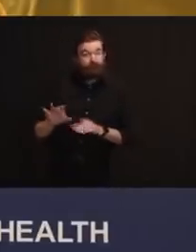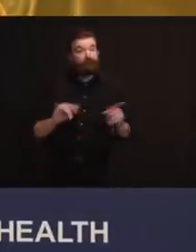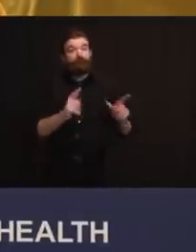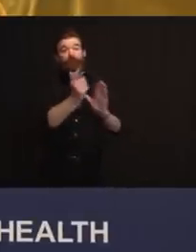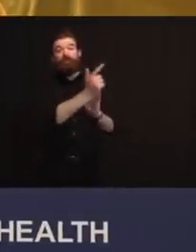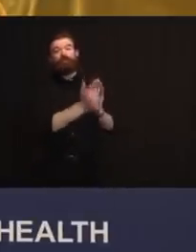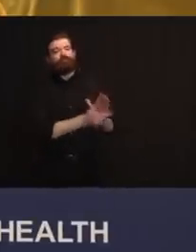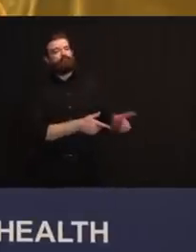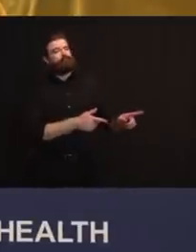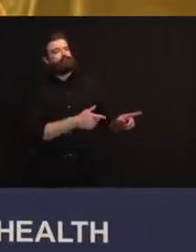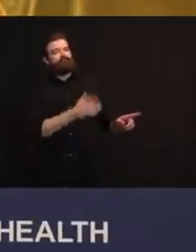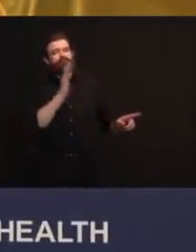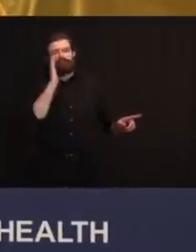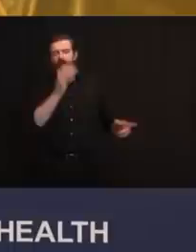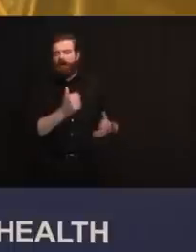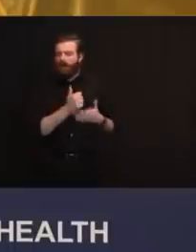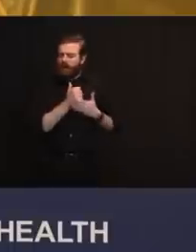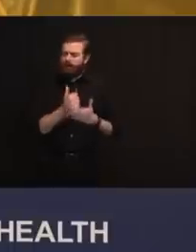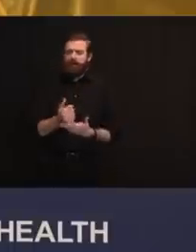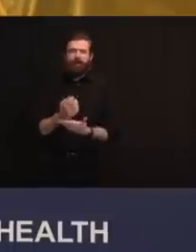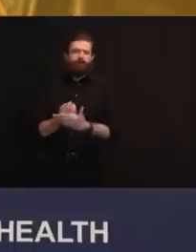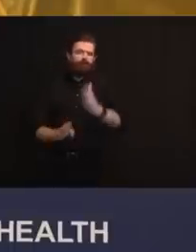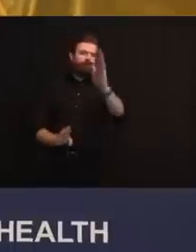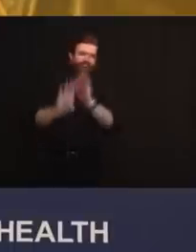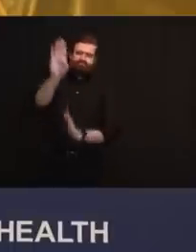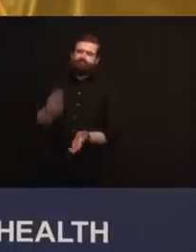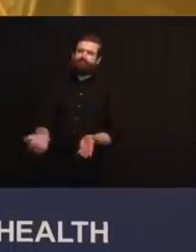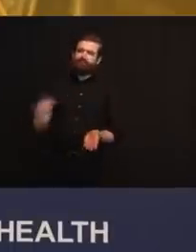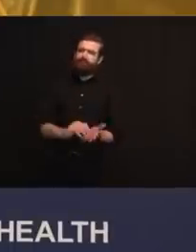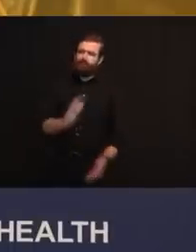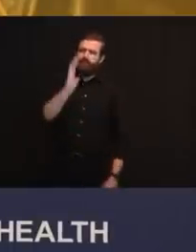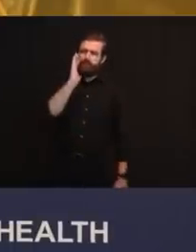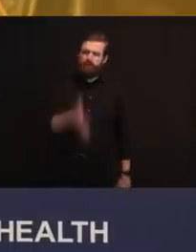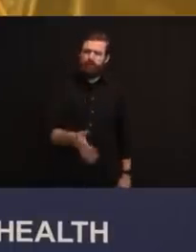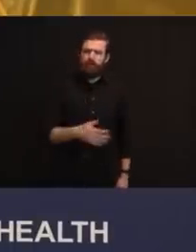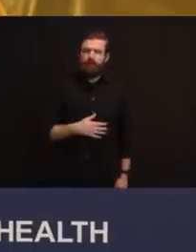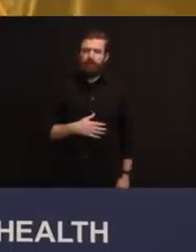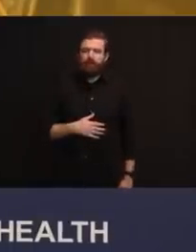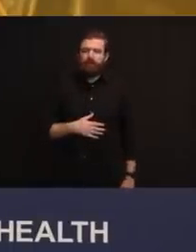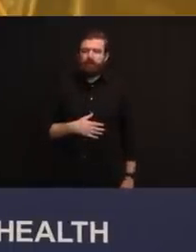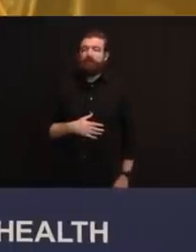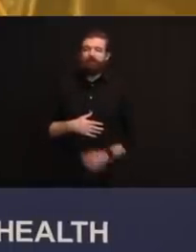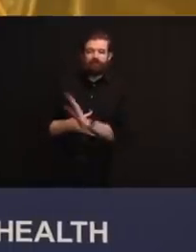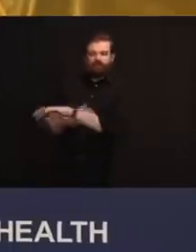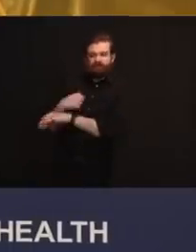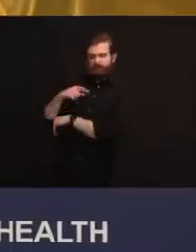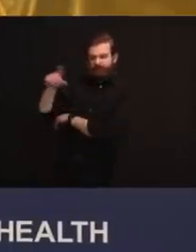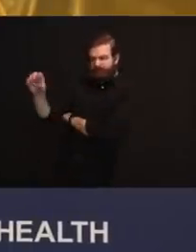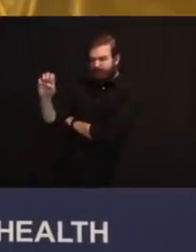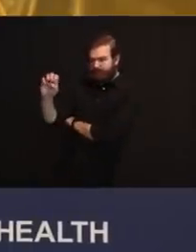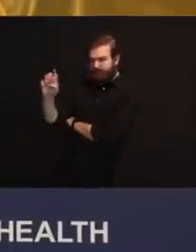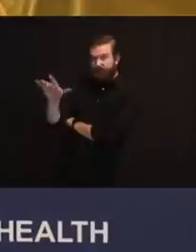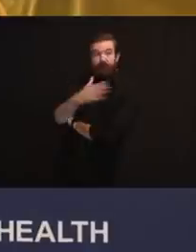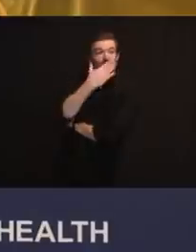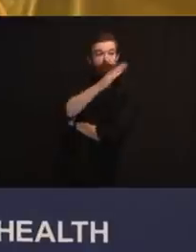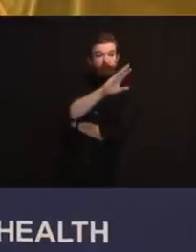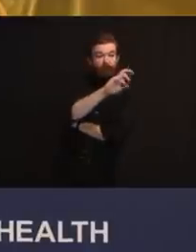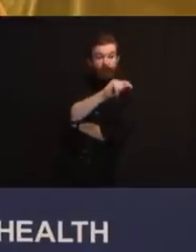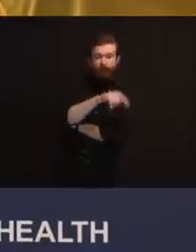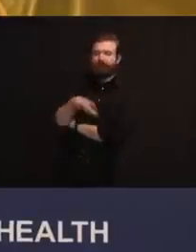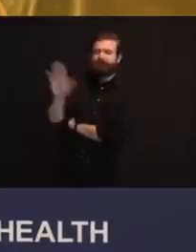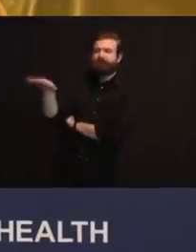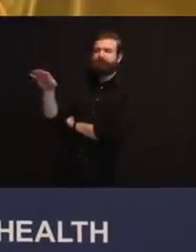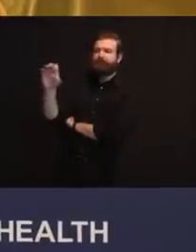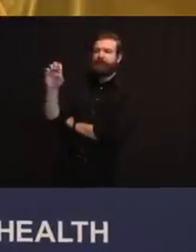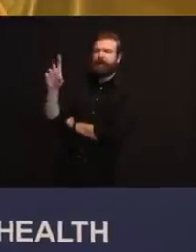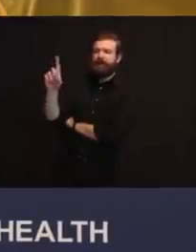we crawl out of this. Eddie, let me ask you this, if I may. So thank you, Brent. You've been